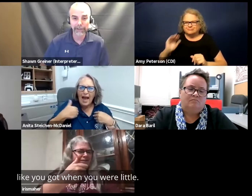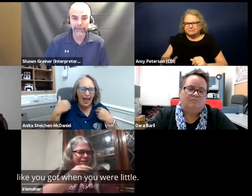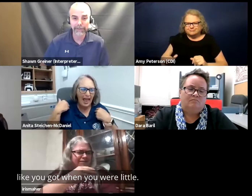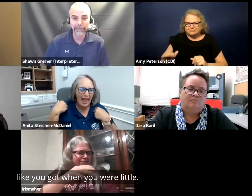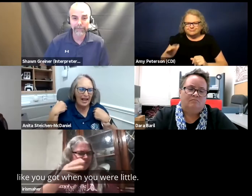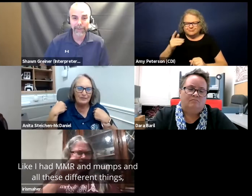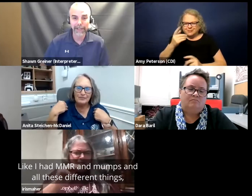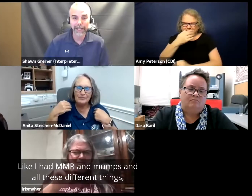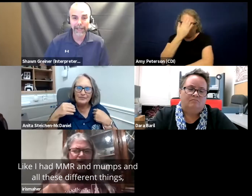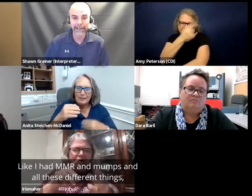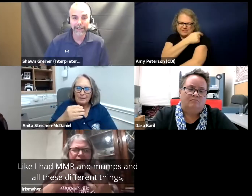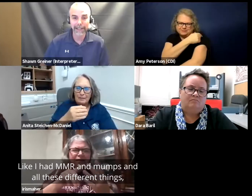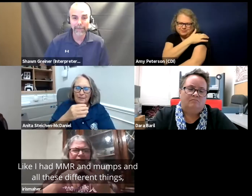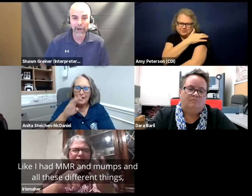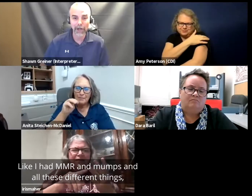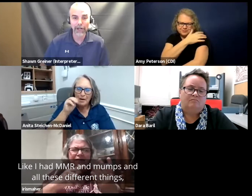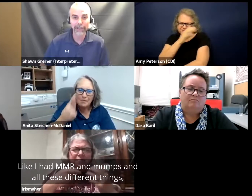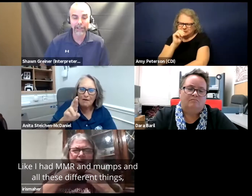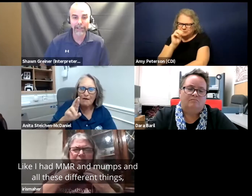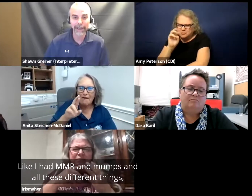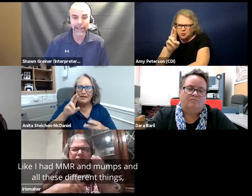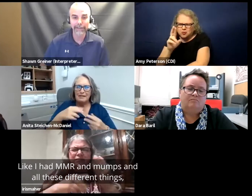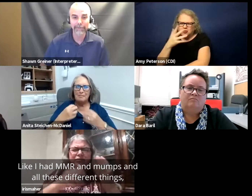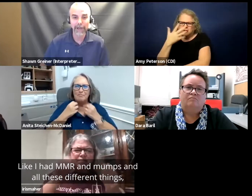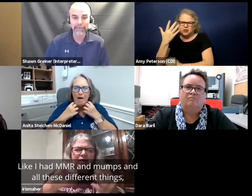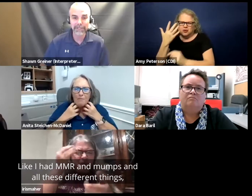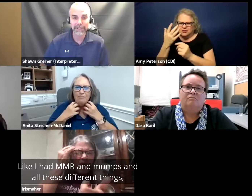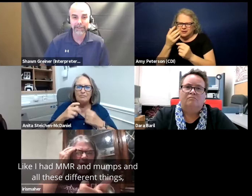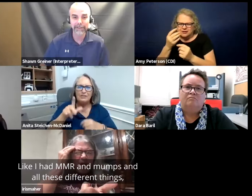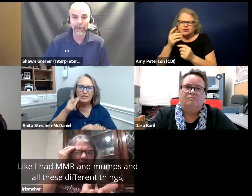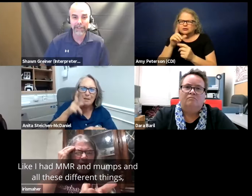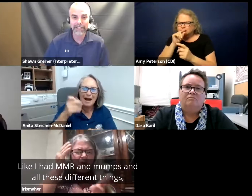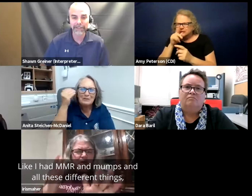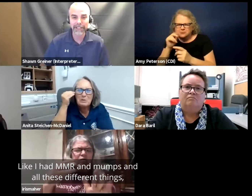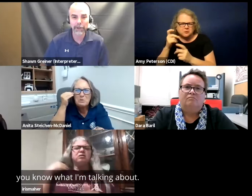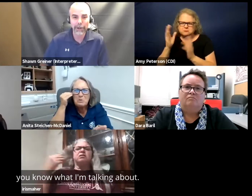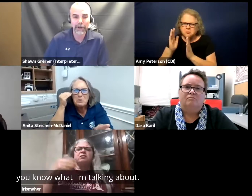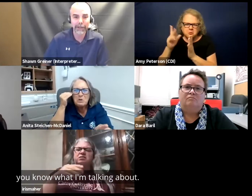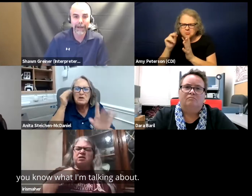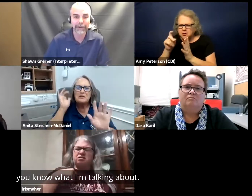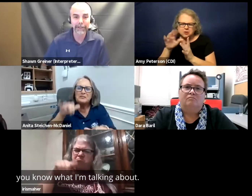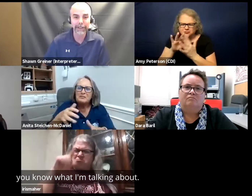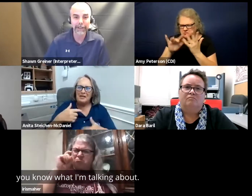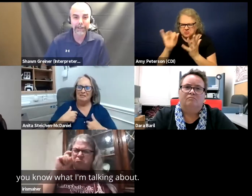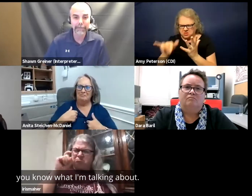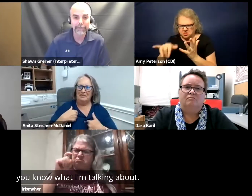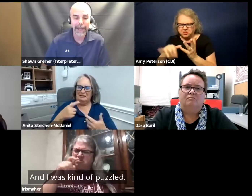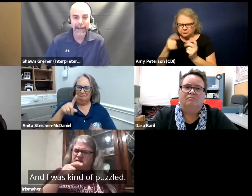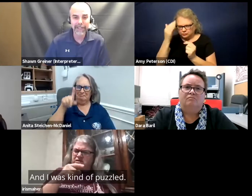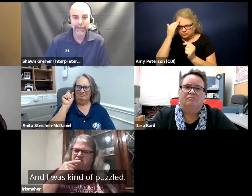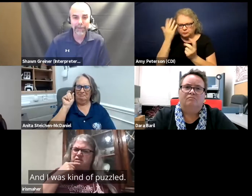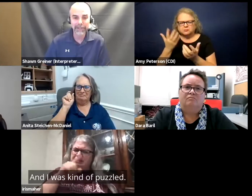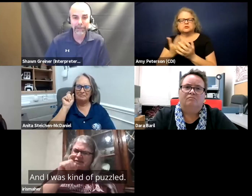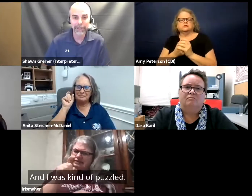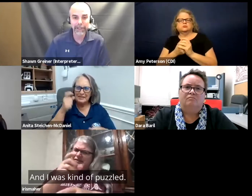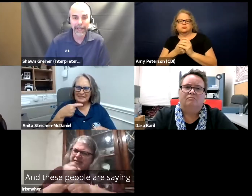little, like I had MMR and mumps and all these different things. You know what I'm talking about. And I was